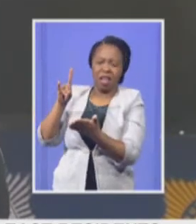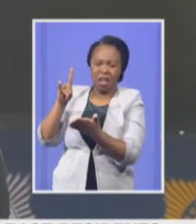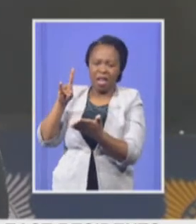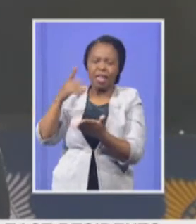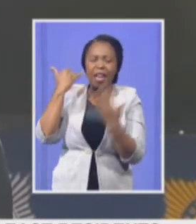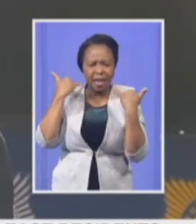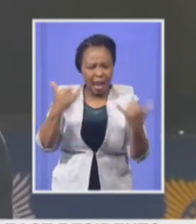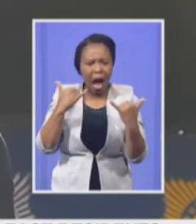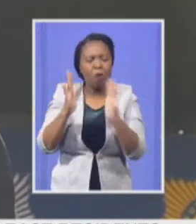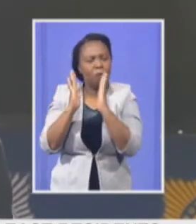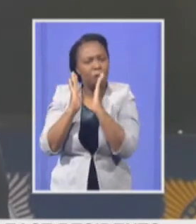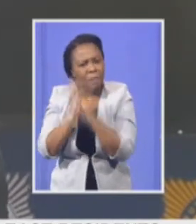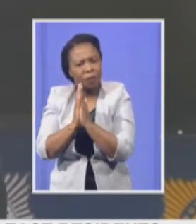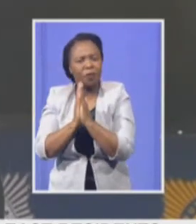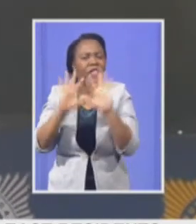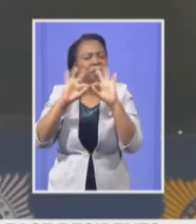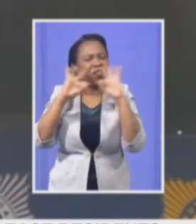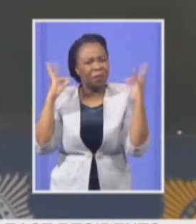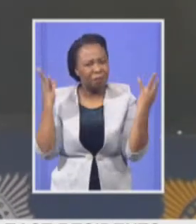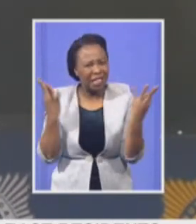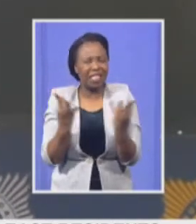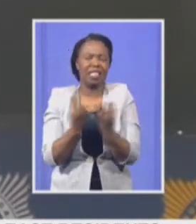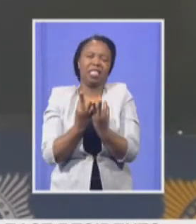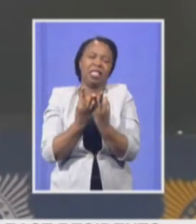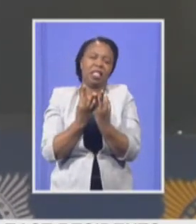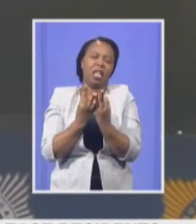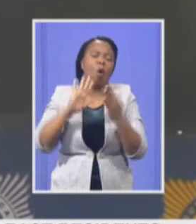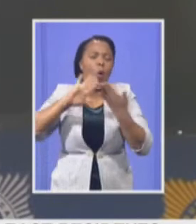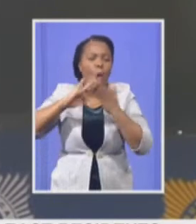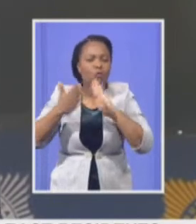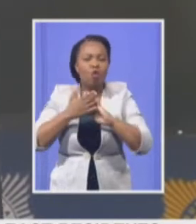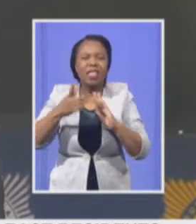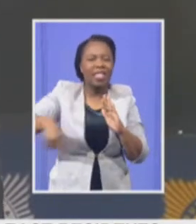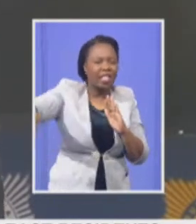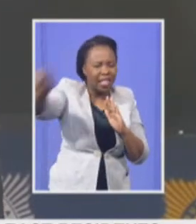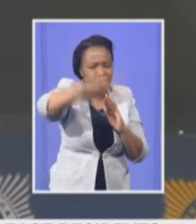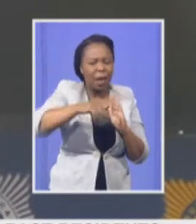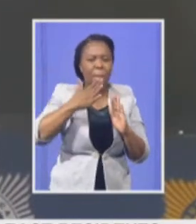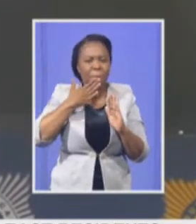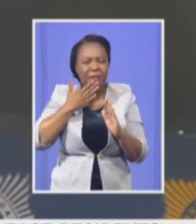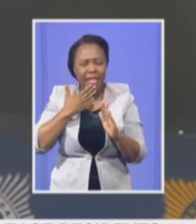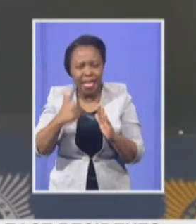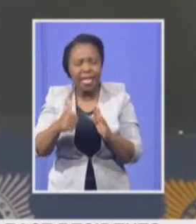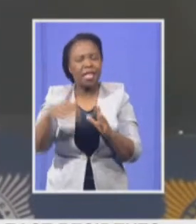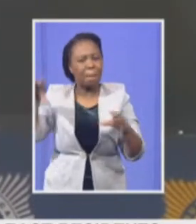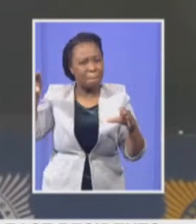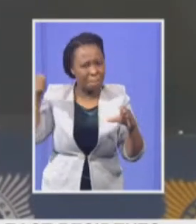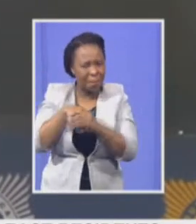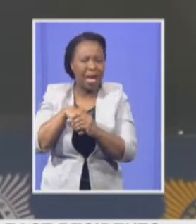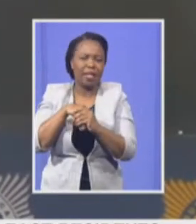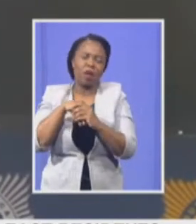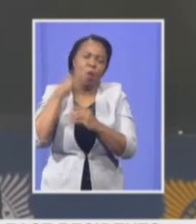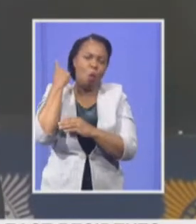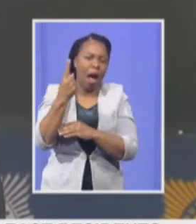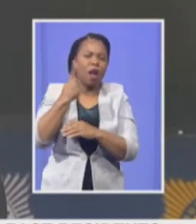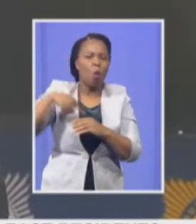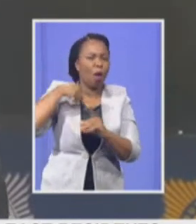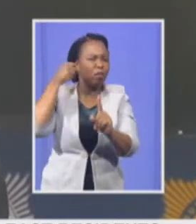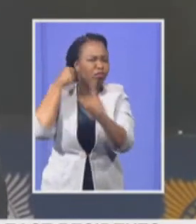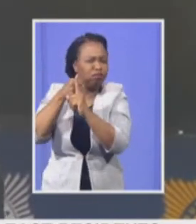in my families. We're making the call in my communities. Ukuthi sebe ingcenye eyodwa yokuthi